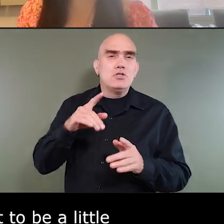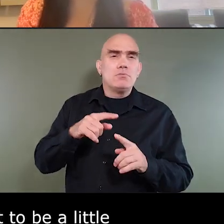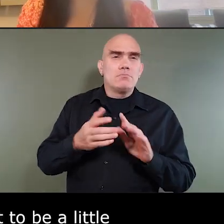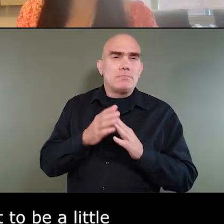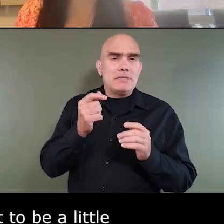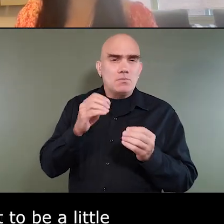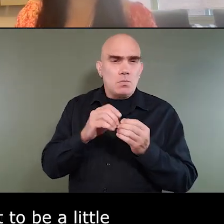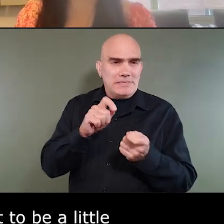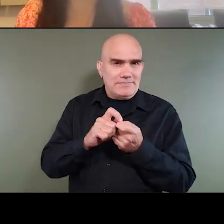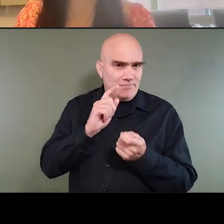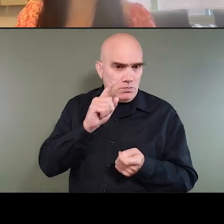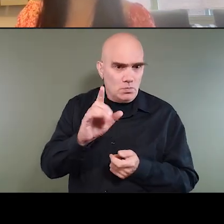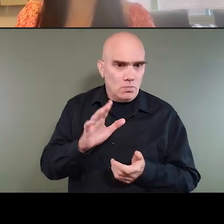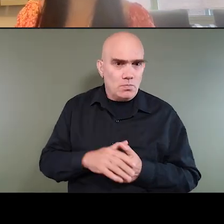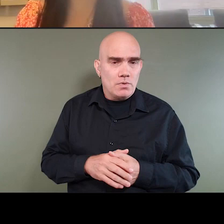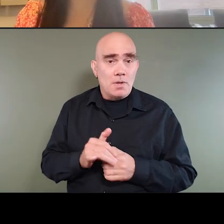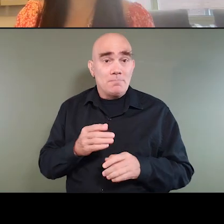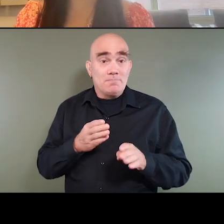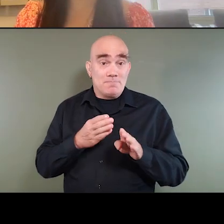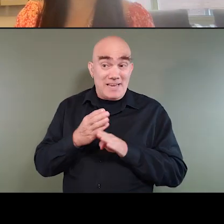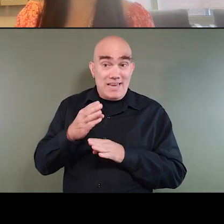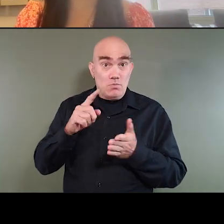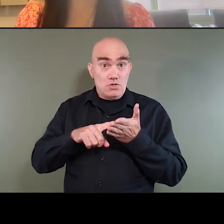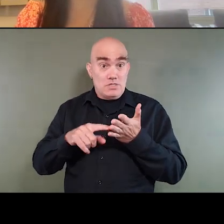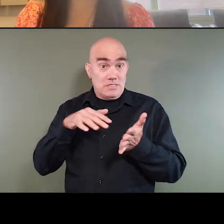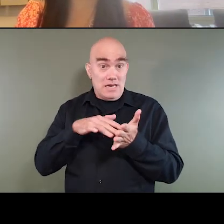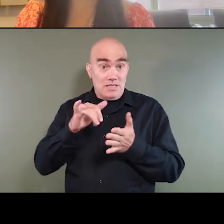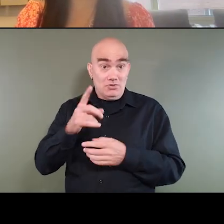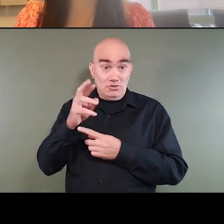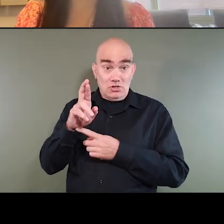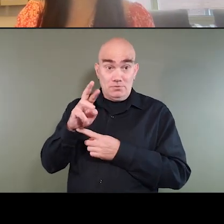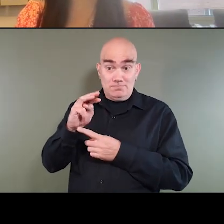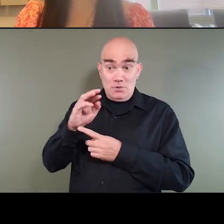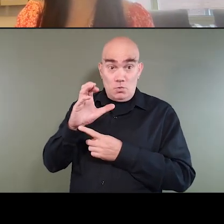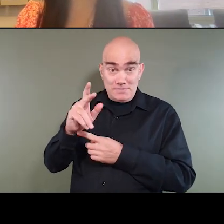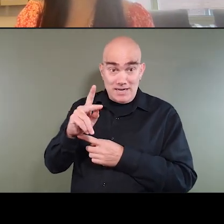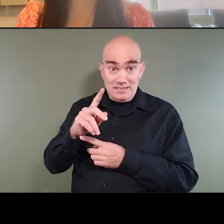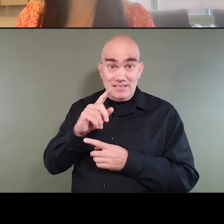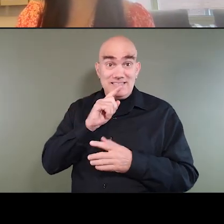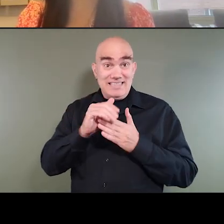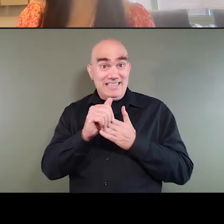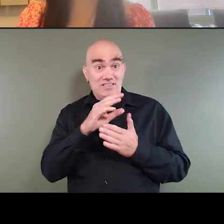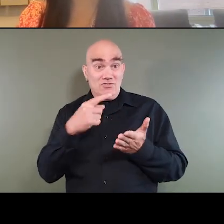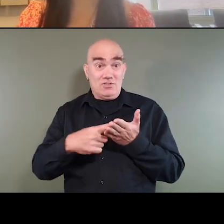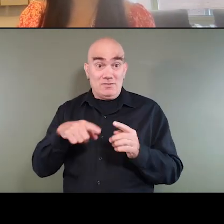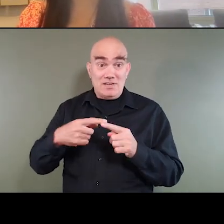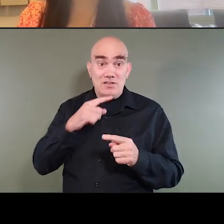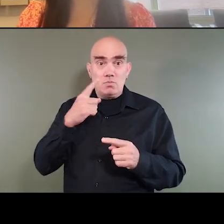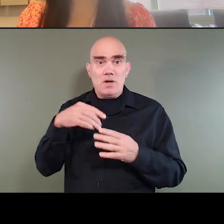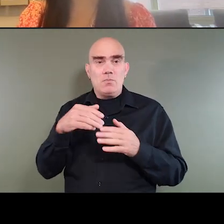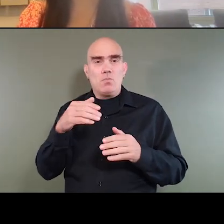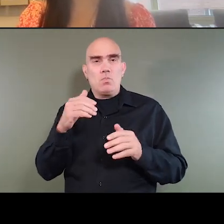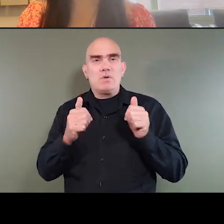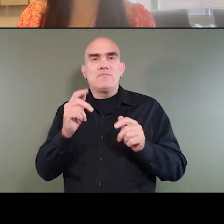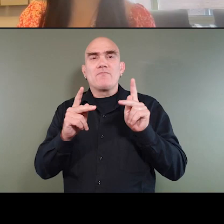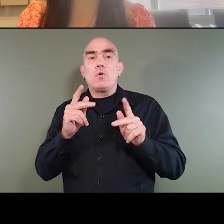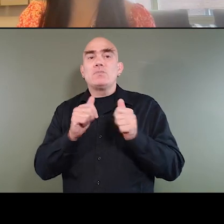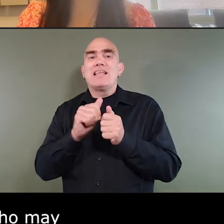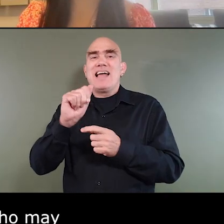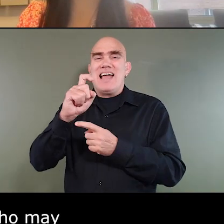bit more specific for you, the main research study that Dr. McCormack is leading and talking about is one in which folks